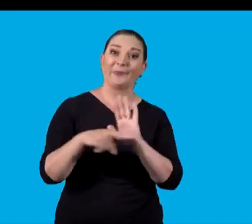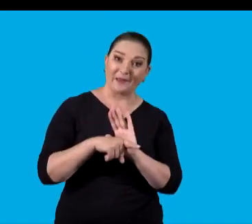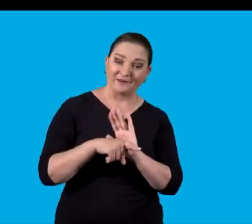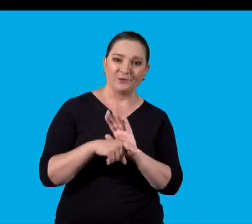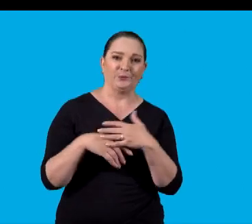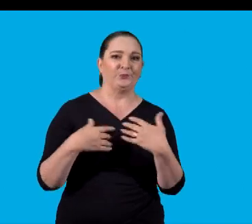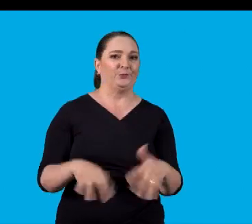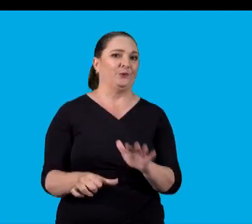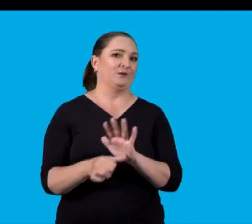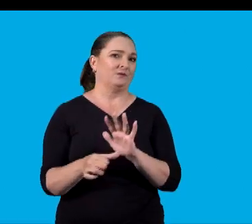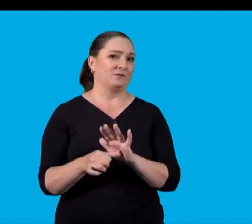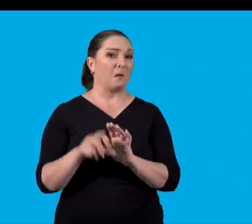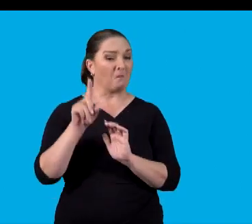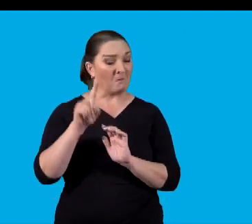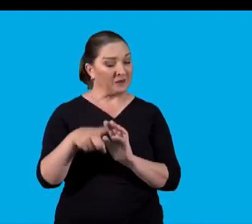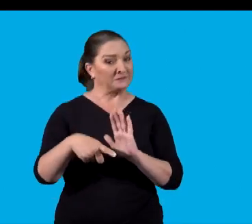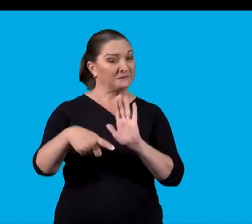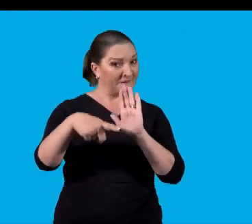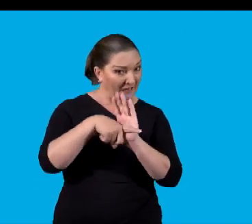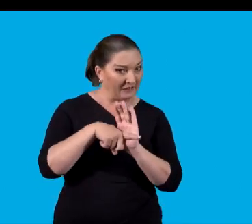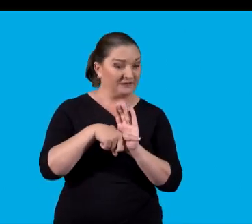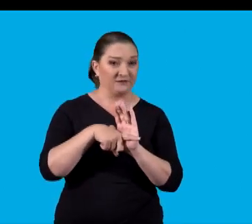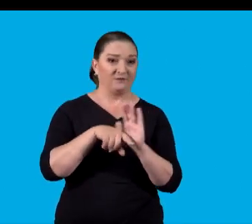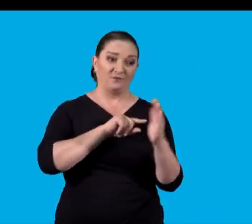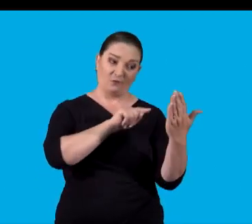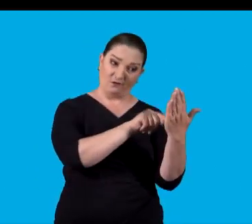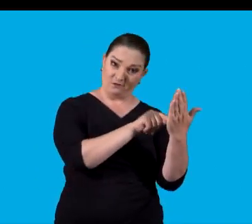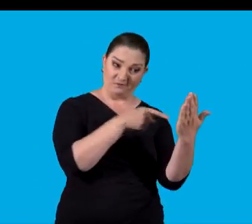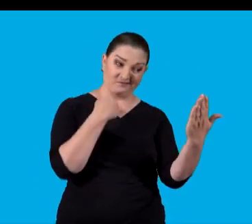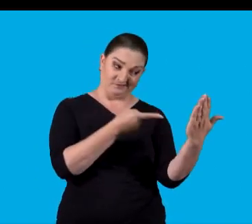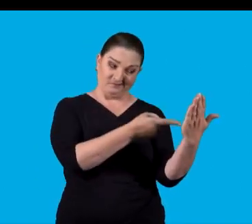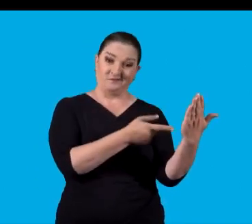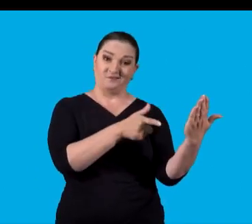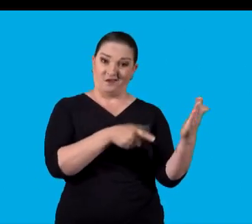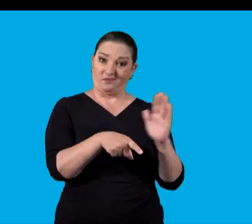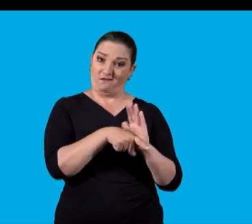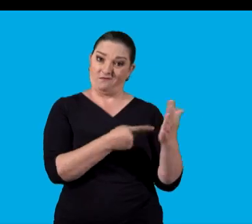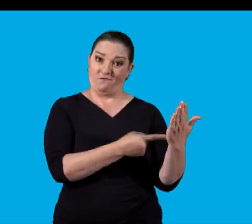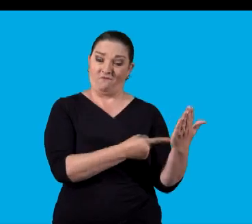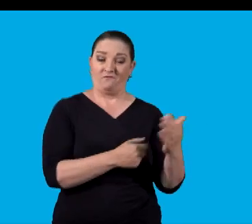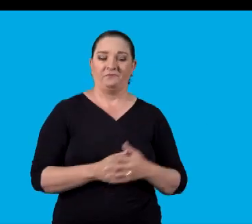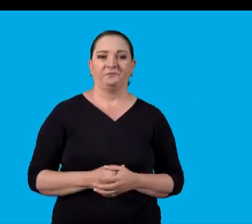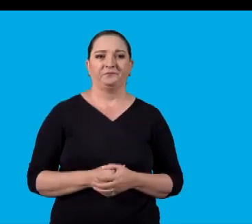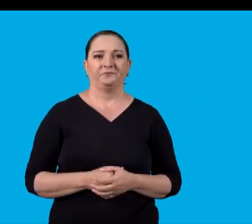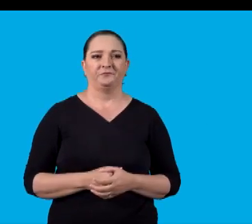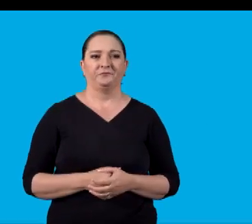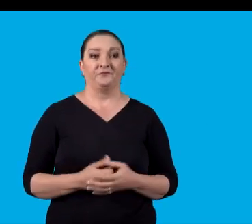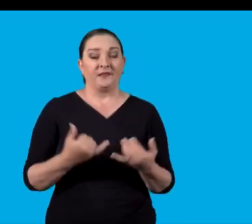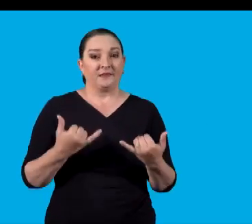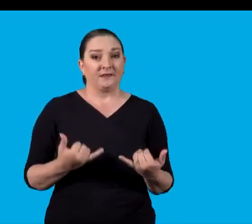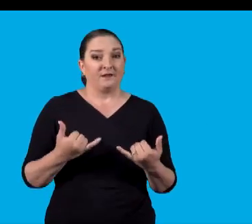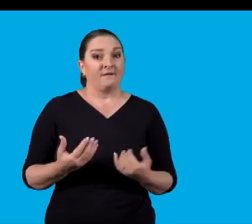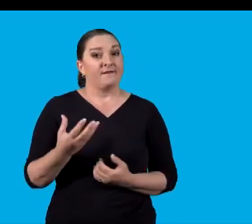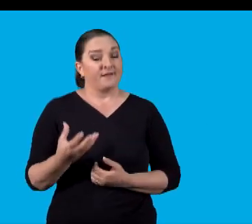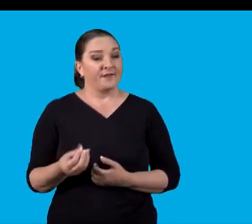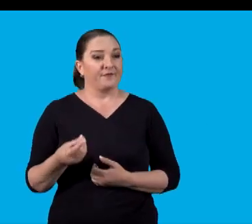75,500. Very important that you record it as a negative, for our calculator showed us that it was a negative. Then